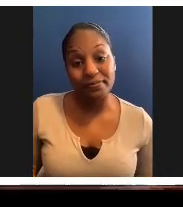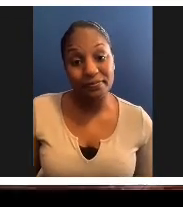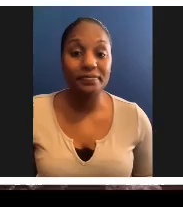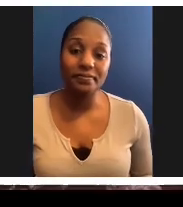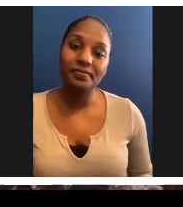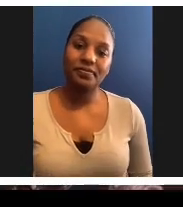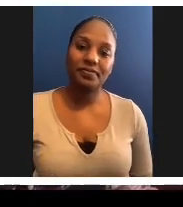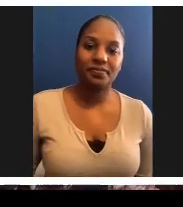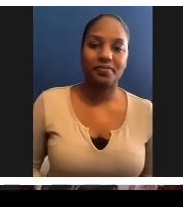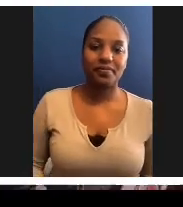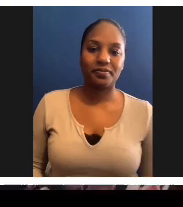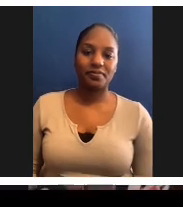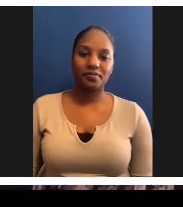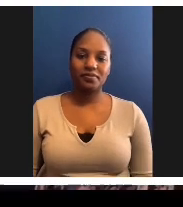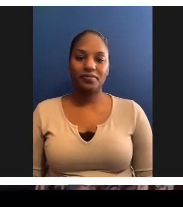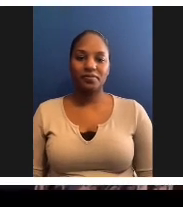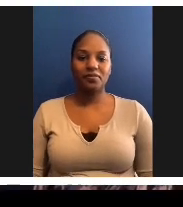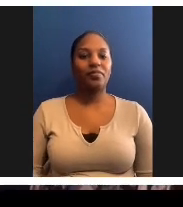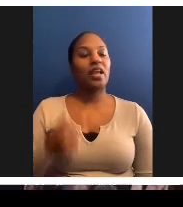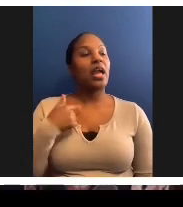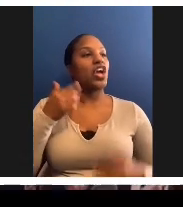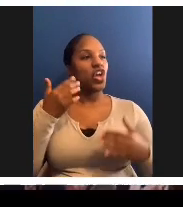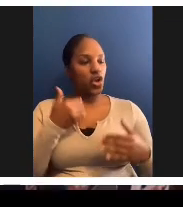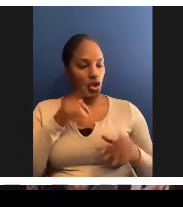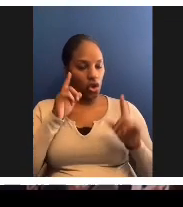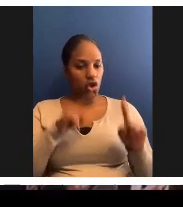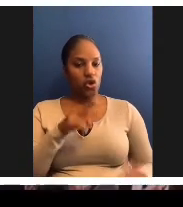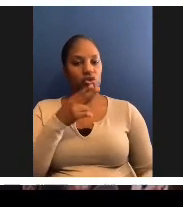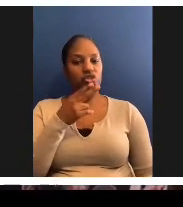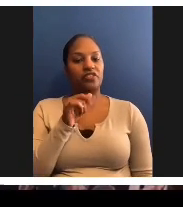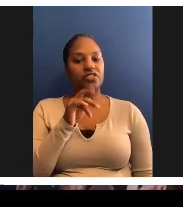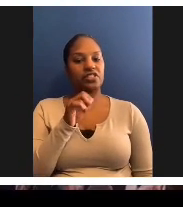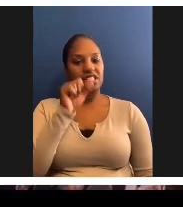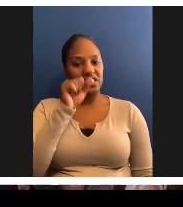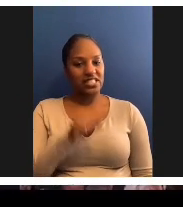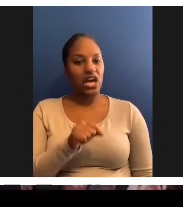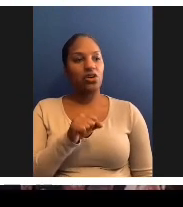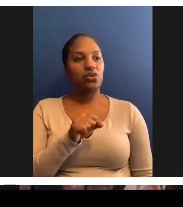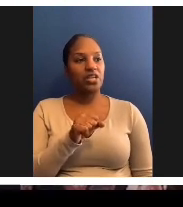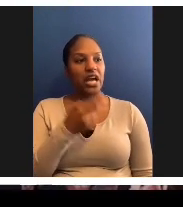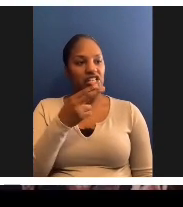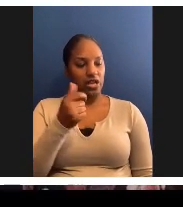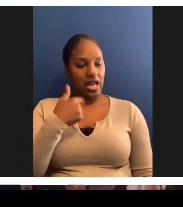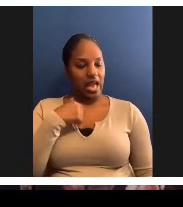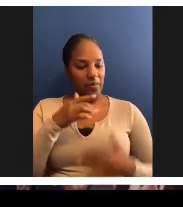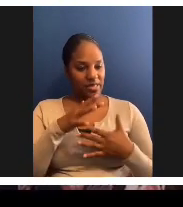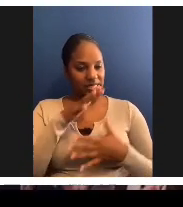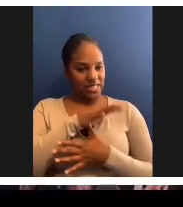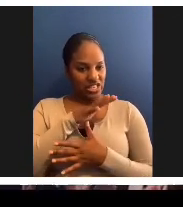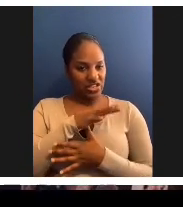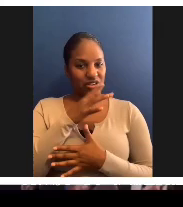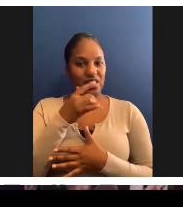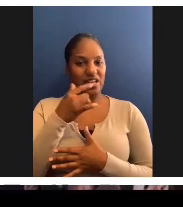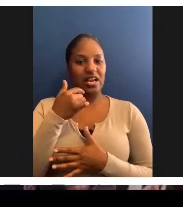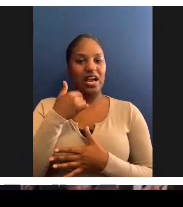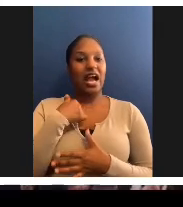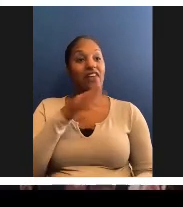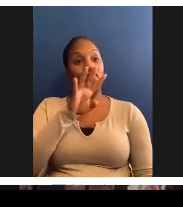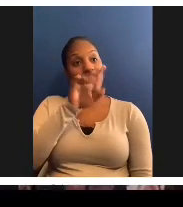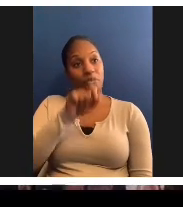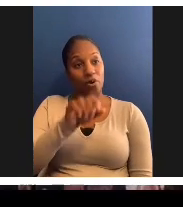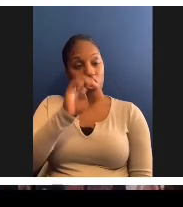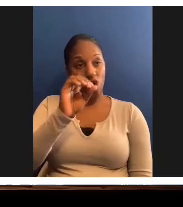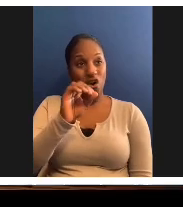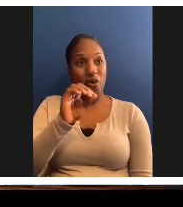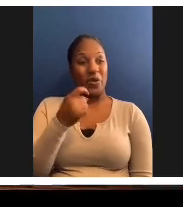I go to Parkersburg South High School. I am a senior. I got a 4.0 on my last